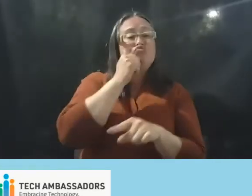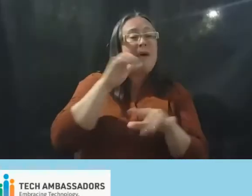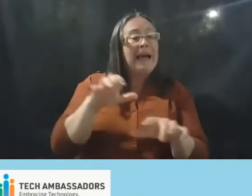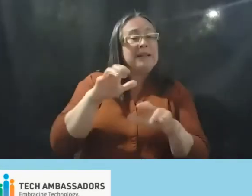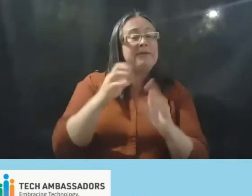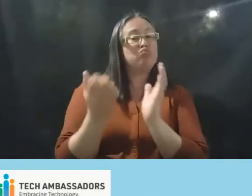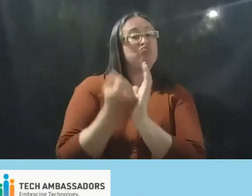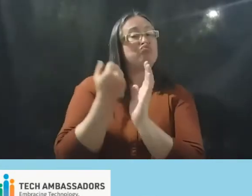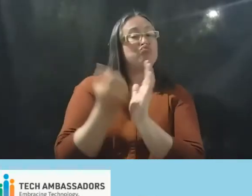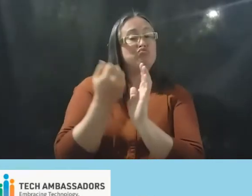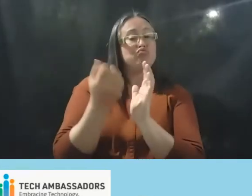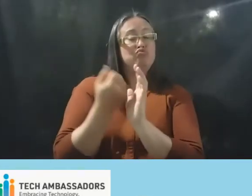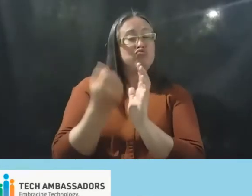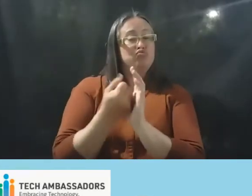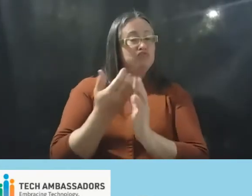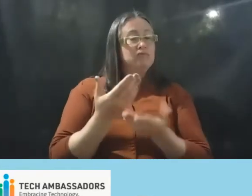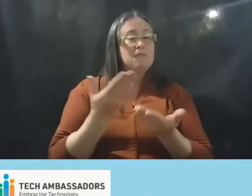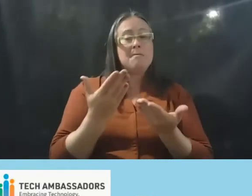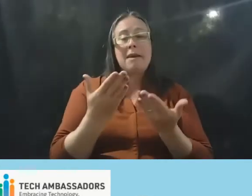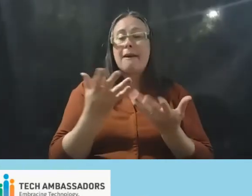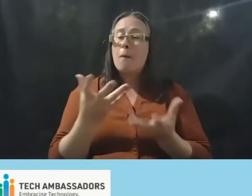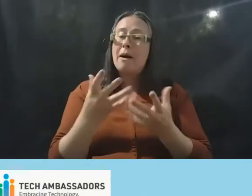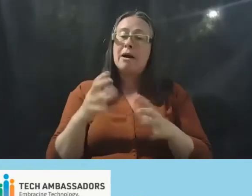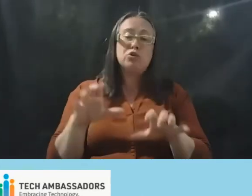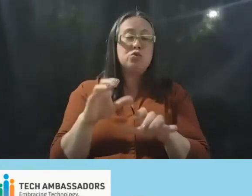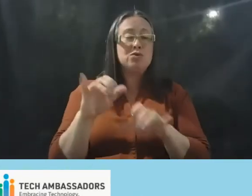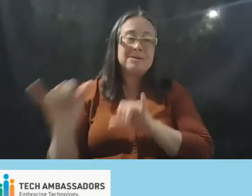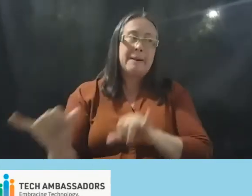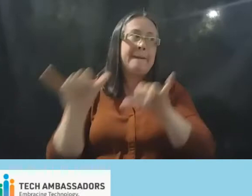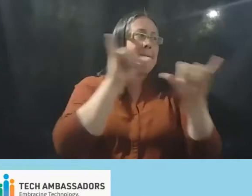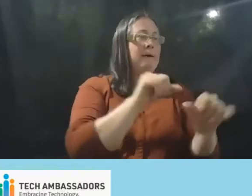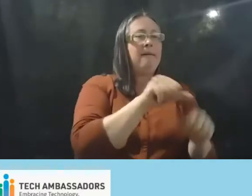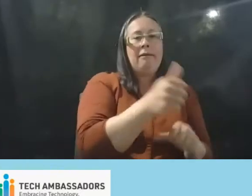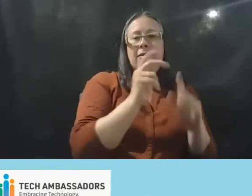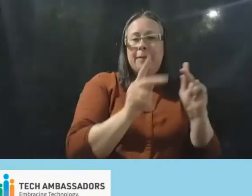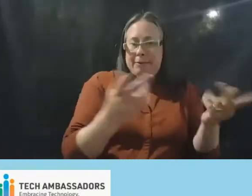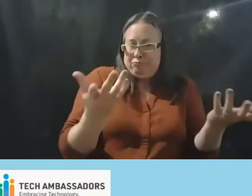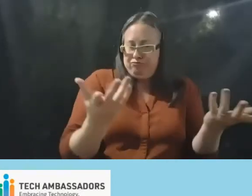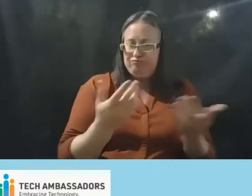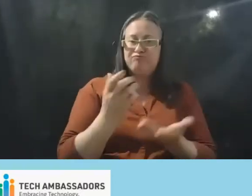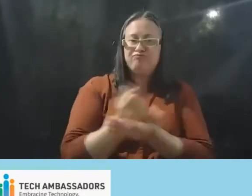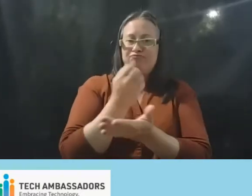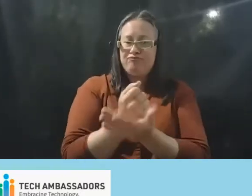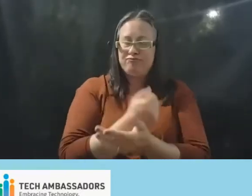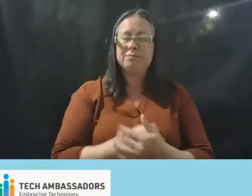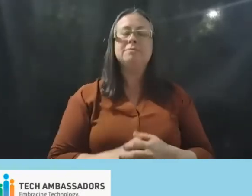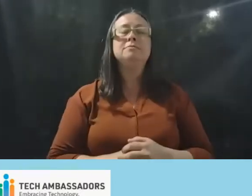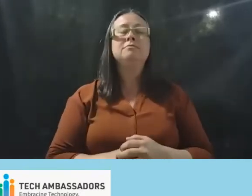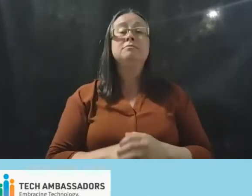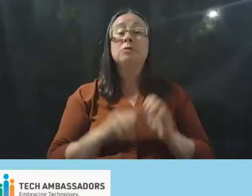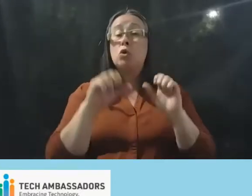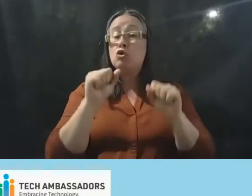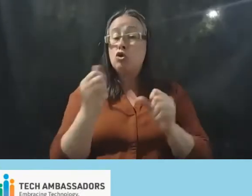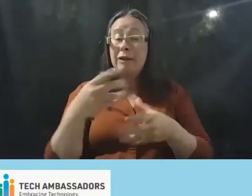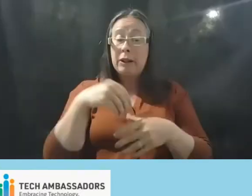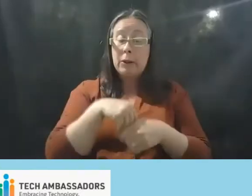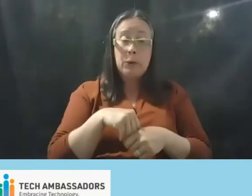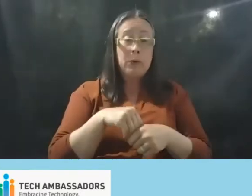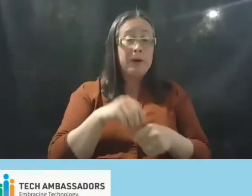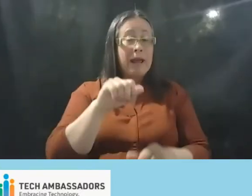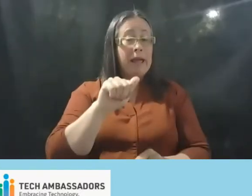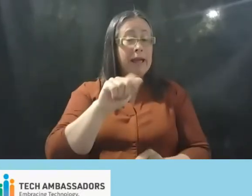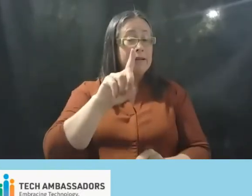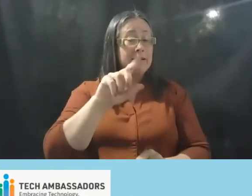just things that they may want to do that any of the rest of us do. So this could include special adaptive